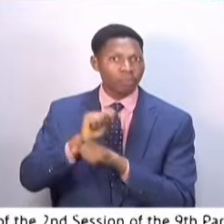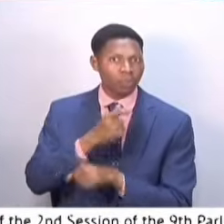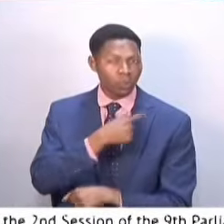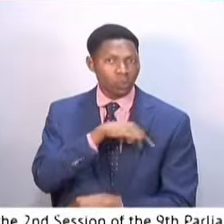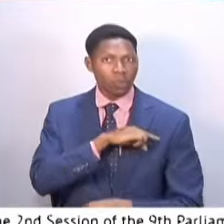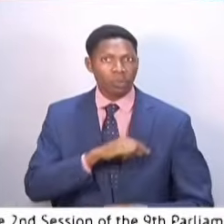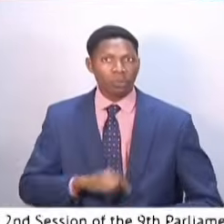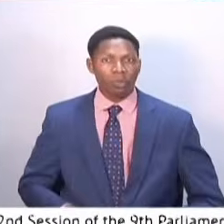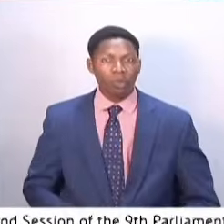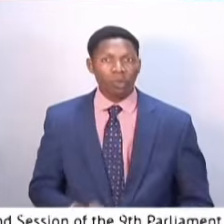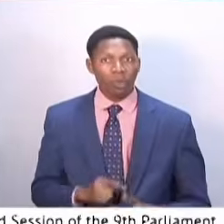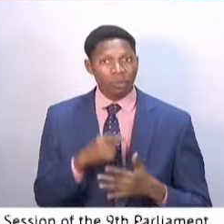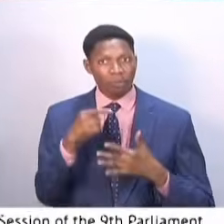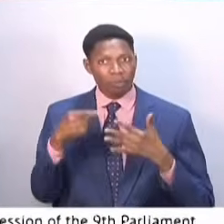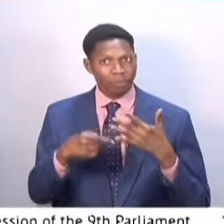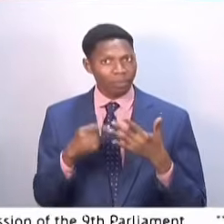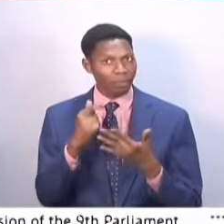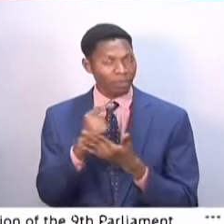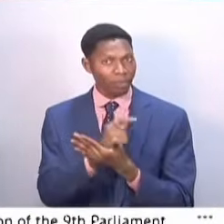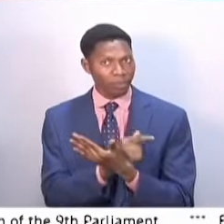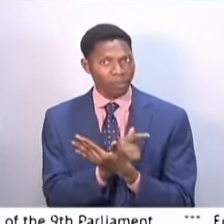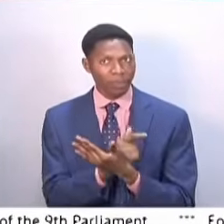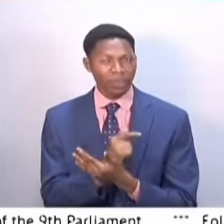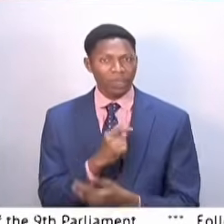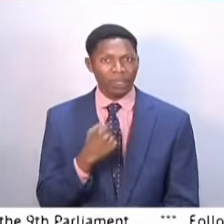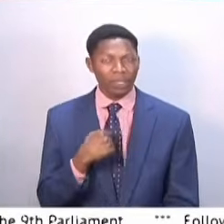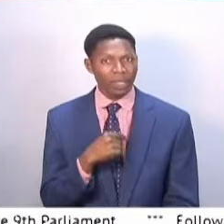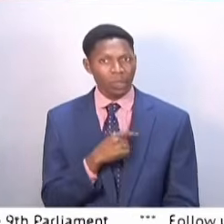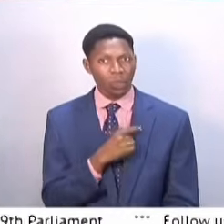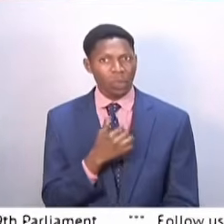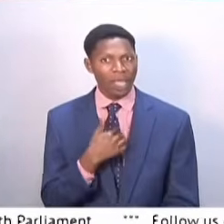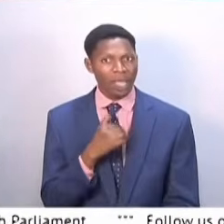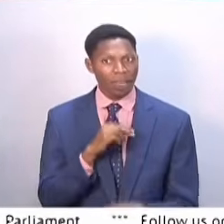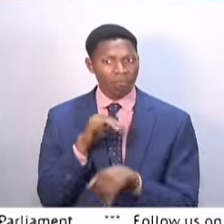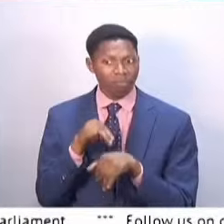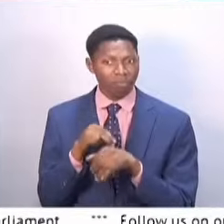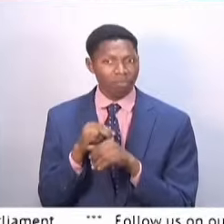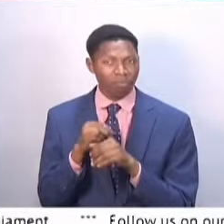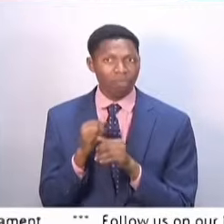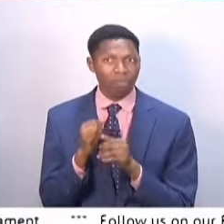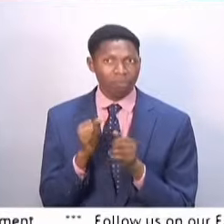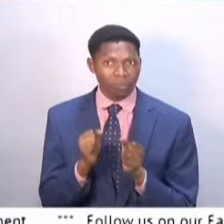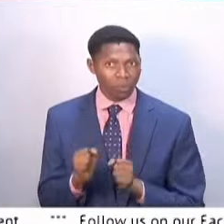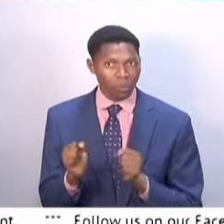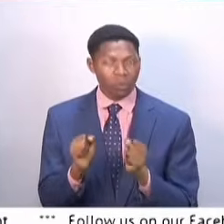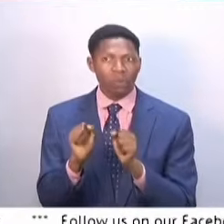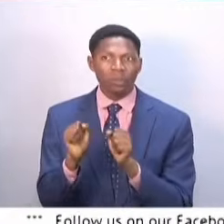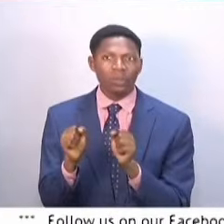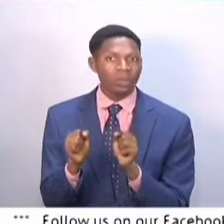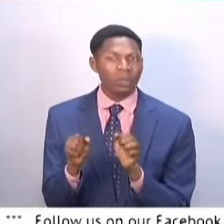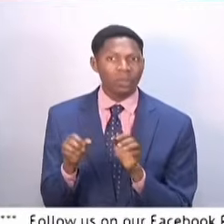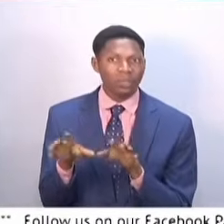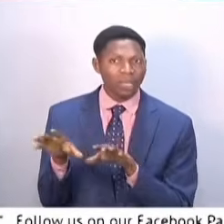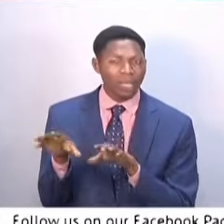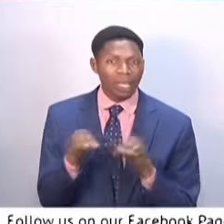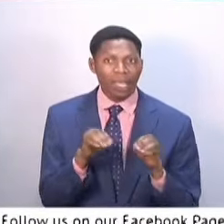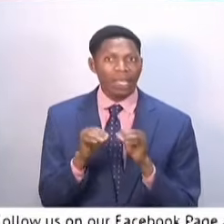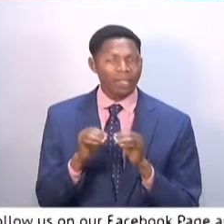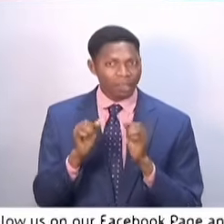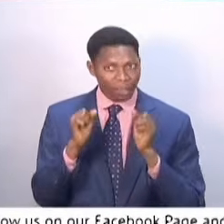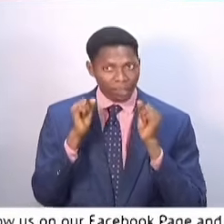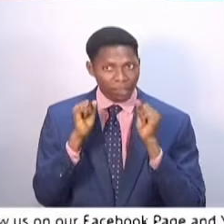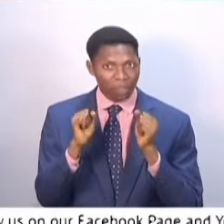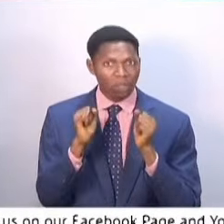based on these lessons, I propose a multi-pronged national strategy, adopting competence-based